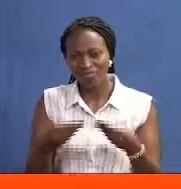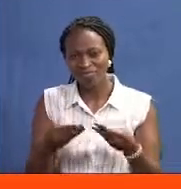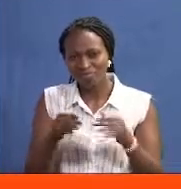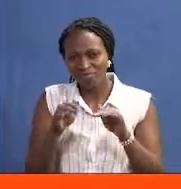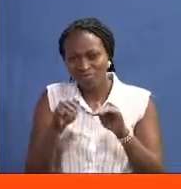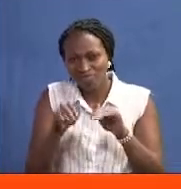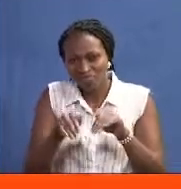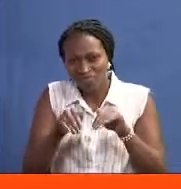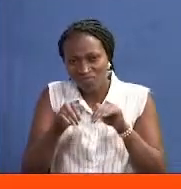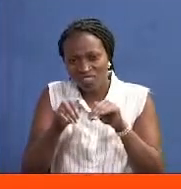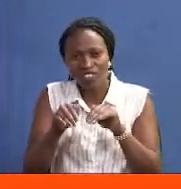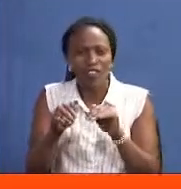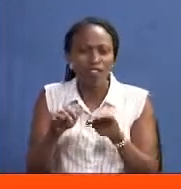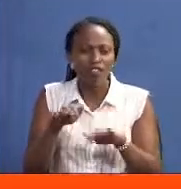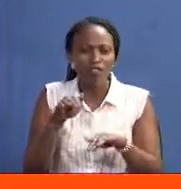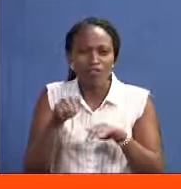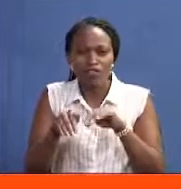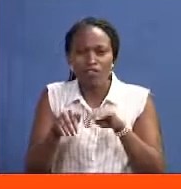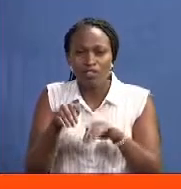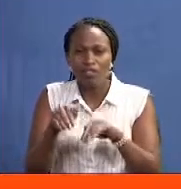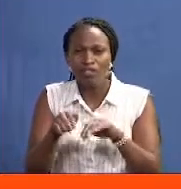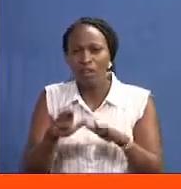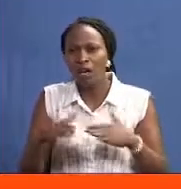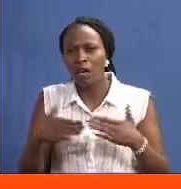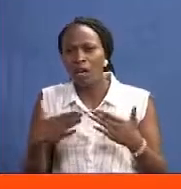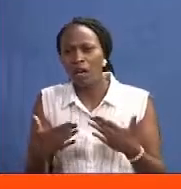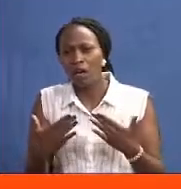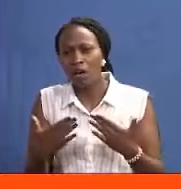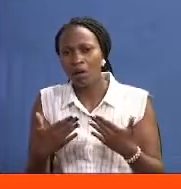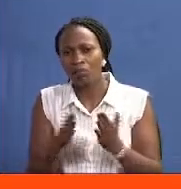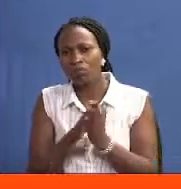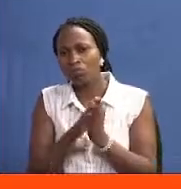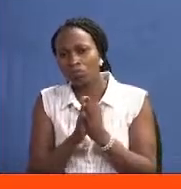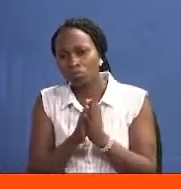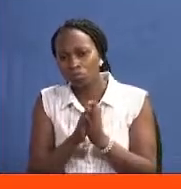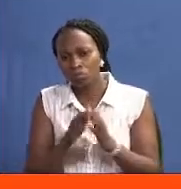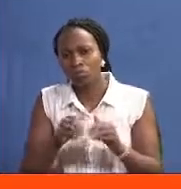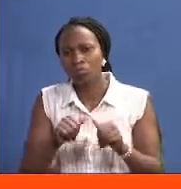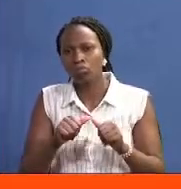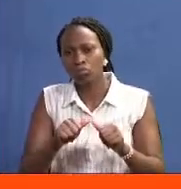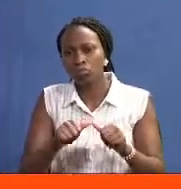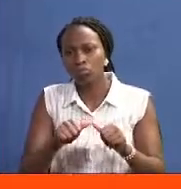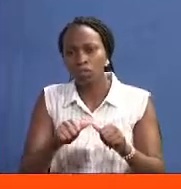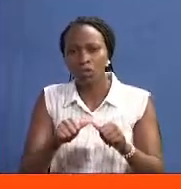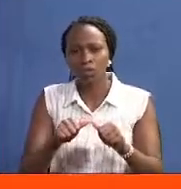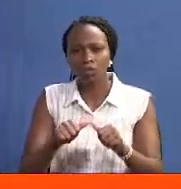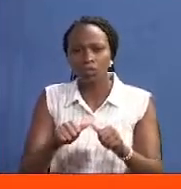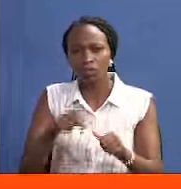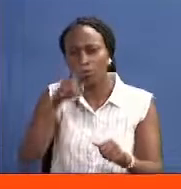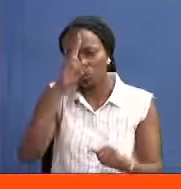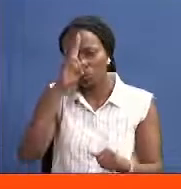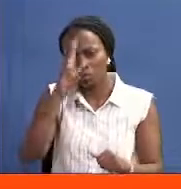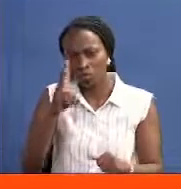follow-ups to some of these issues. Even when the social media buzz around issues of police brutality,